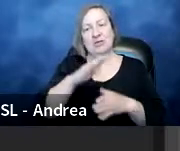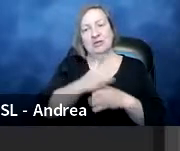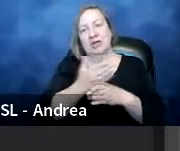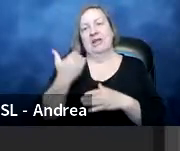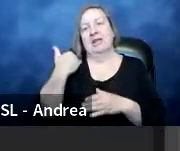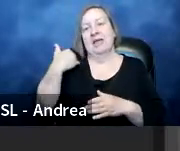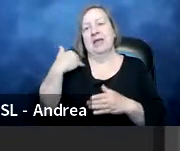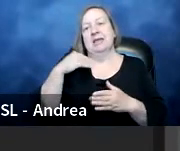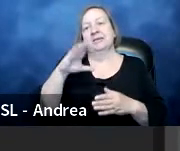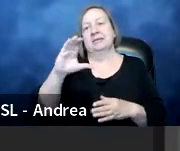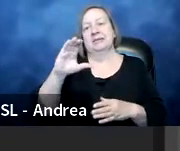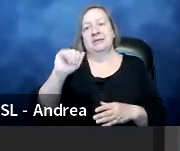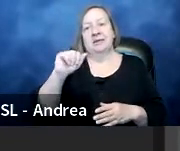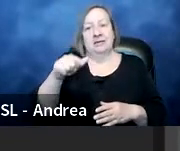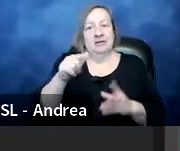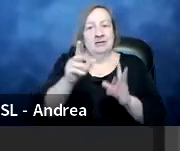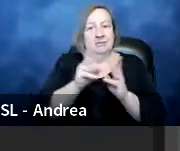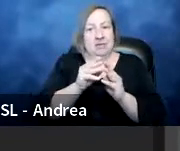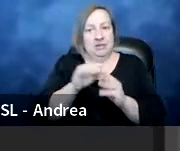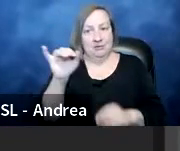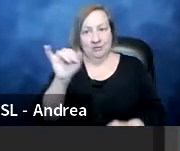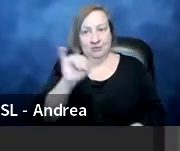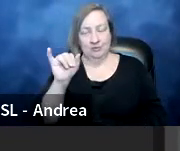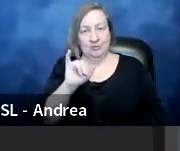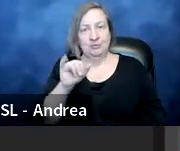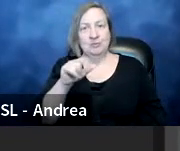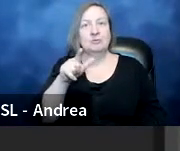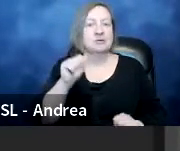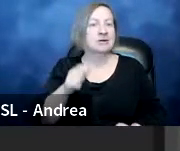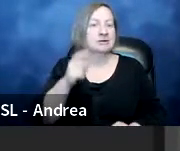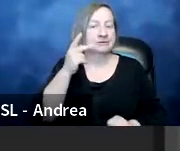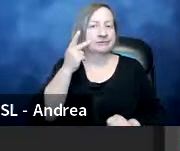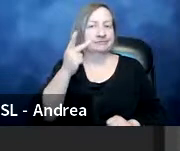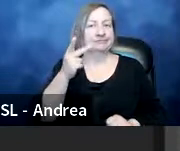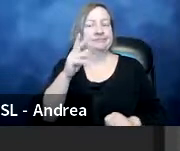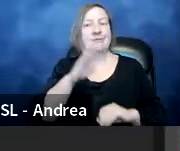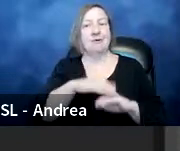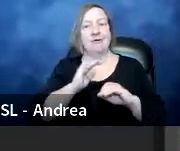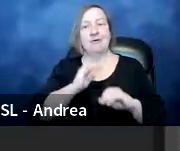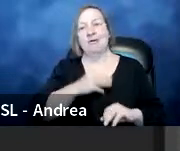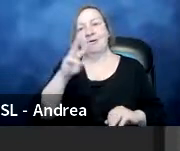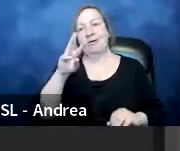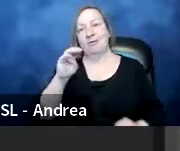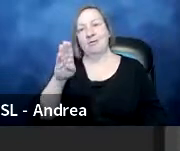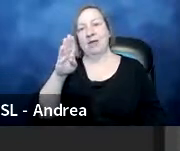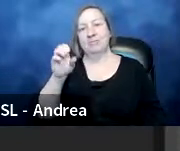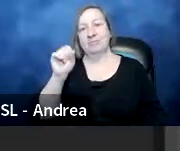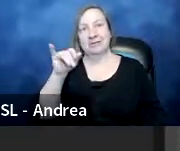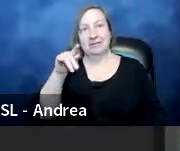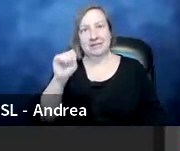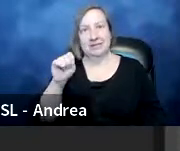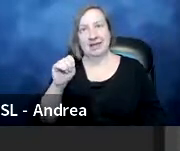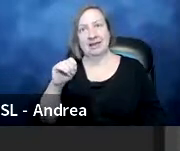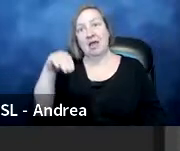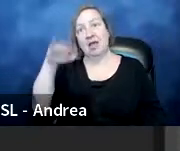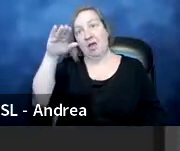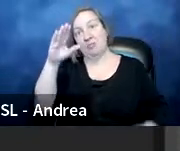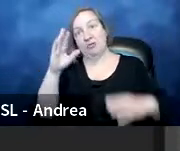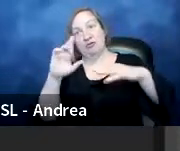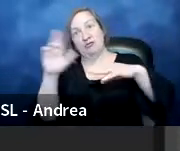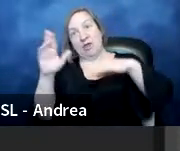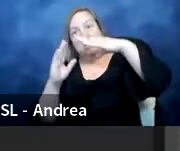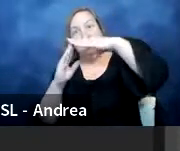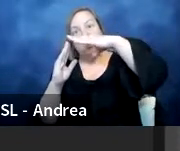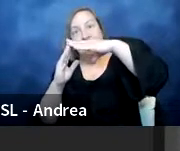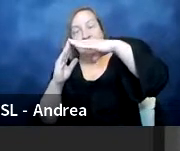advisory group meeting as well. You can find this on our website. If you go to the upper right corner where you go look for the